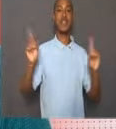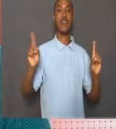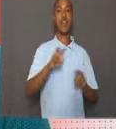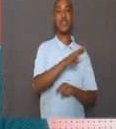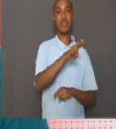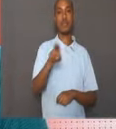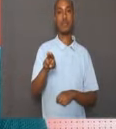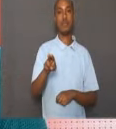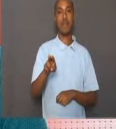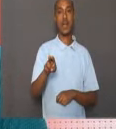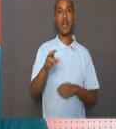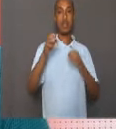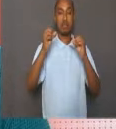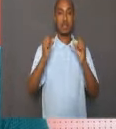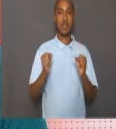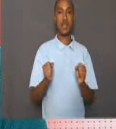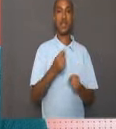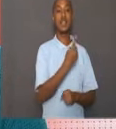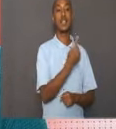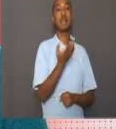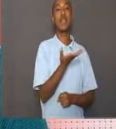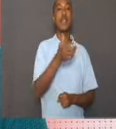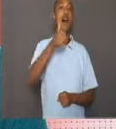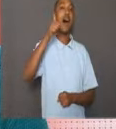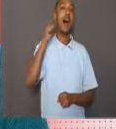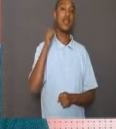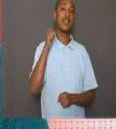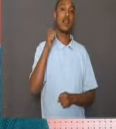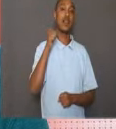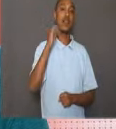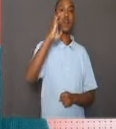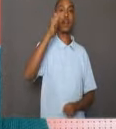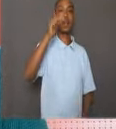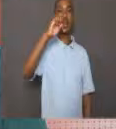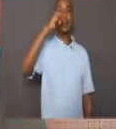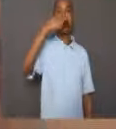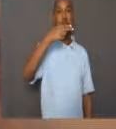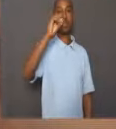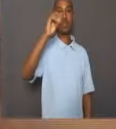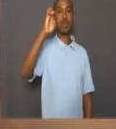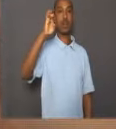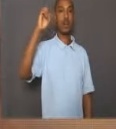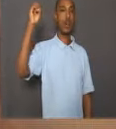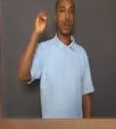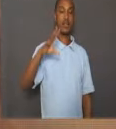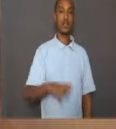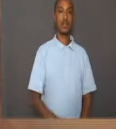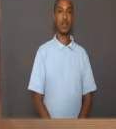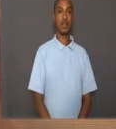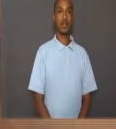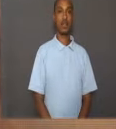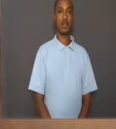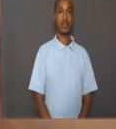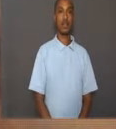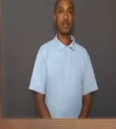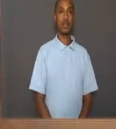them as being something other than cathode rays. Röntgen called